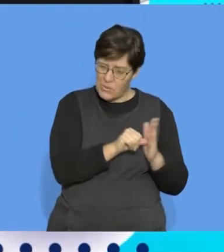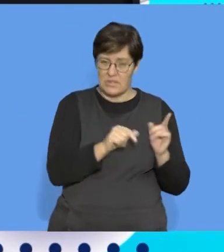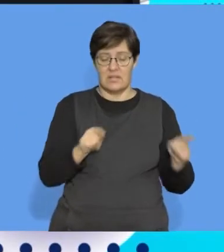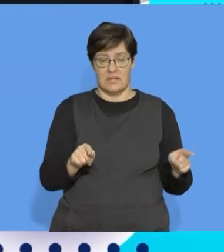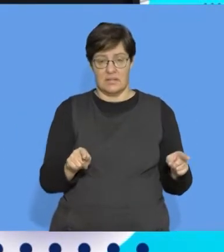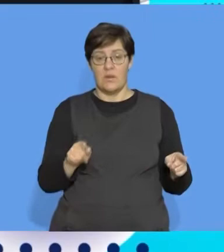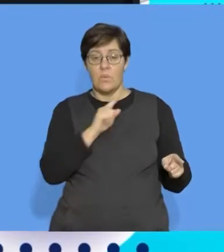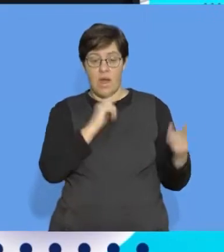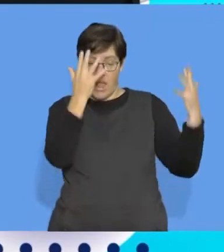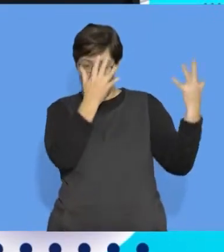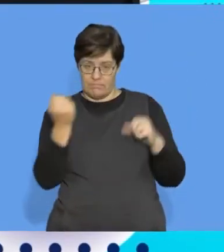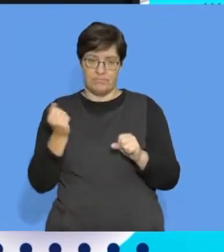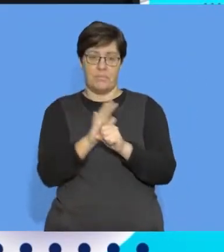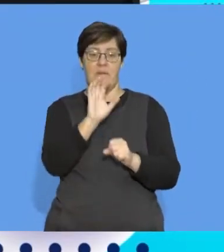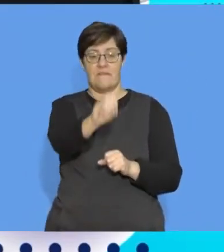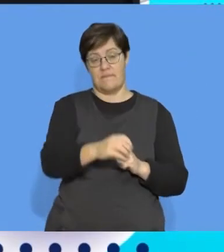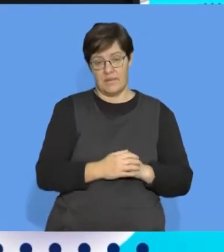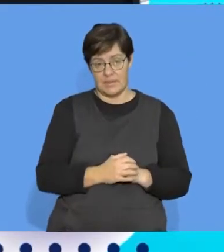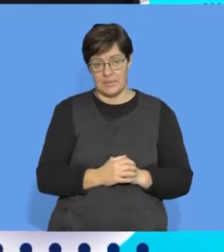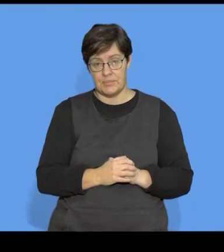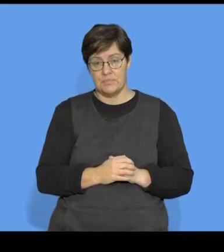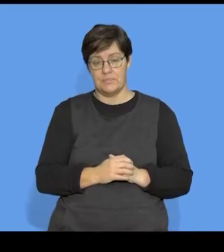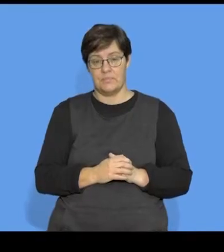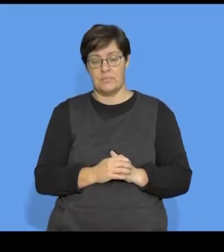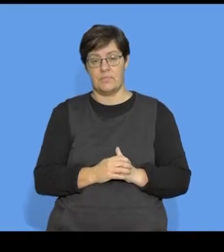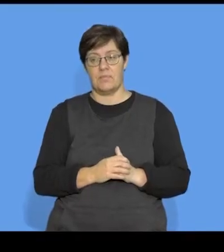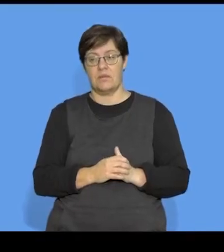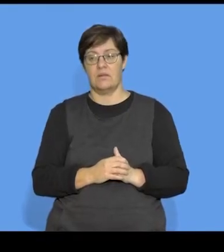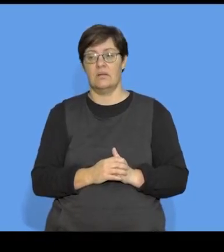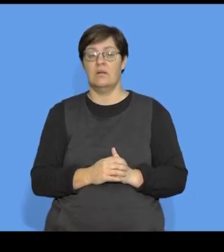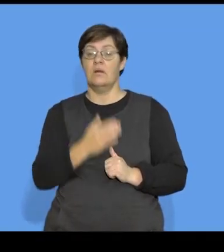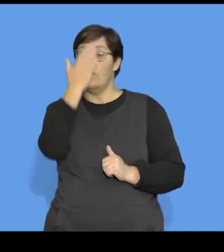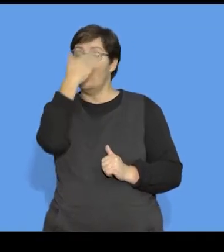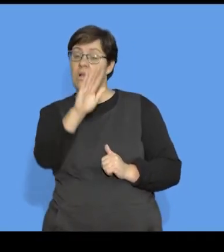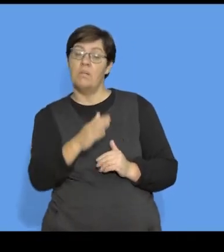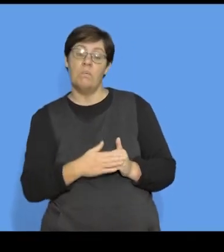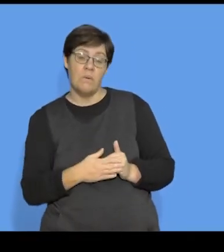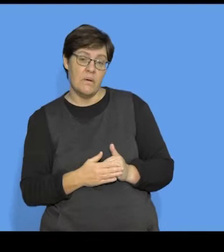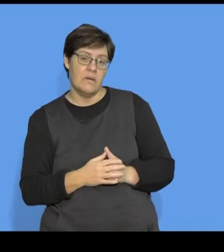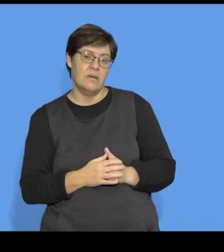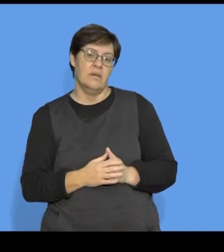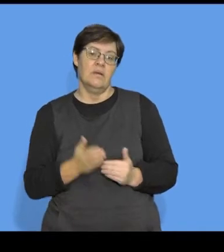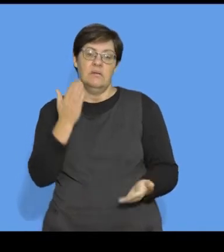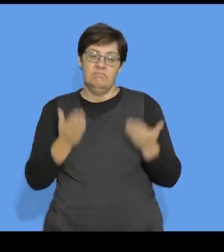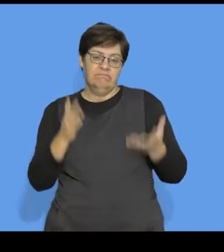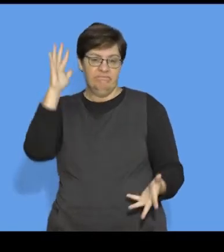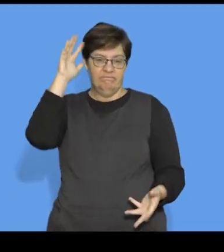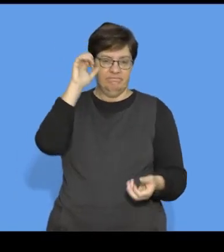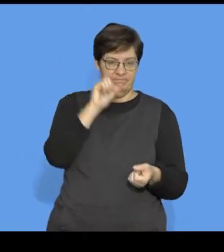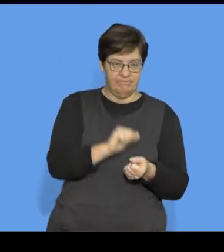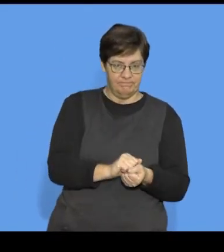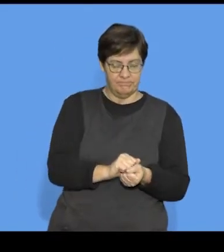impact on your calculations. Right, what else do we know? We know that these balances for